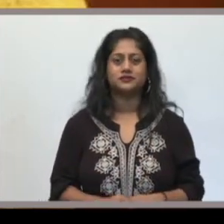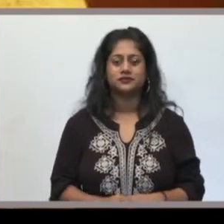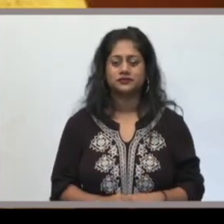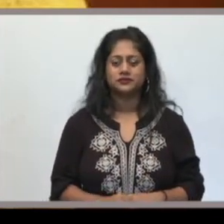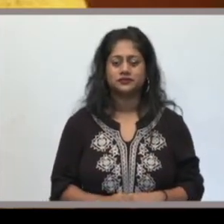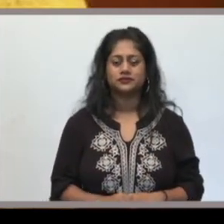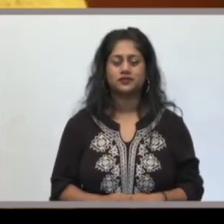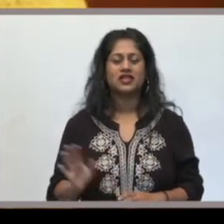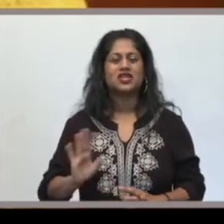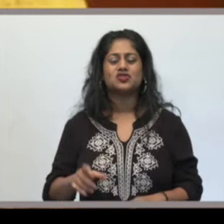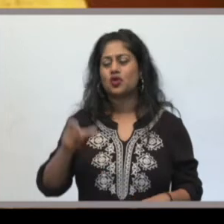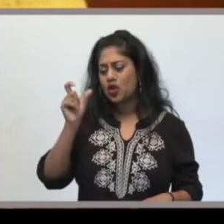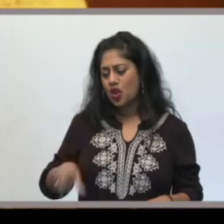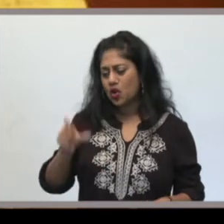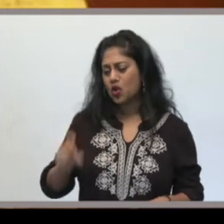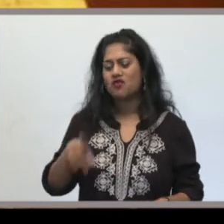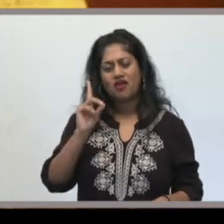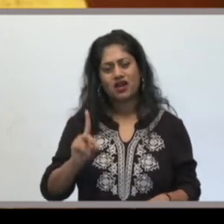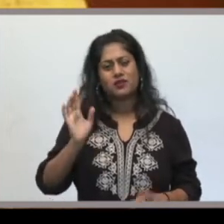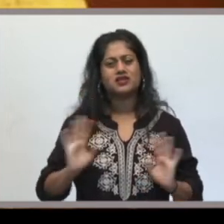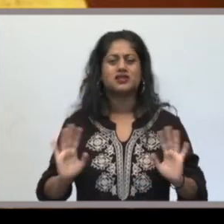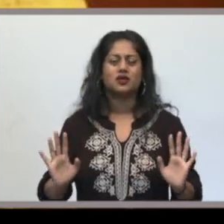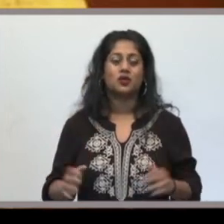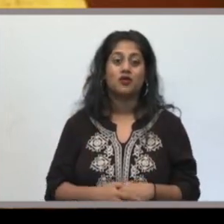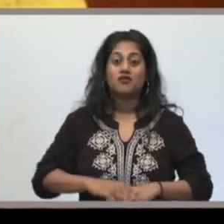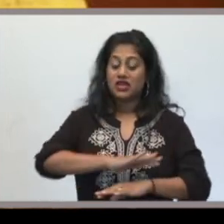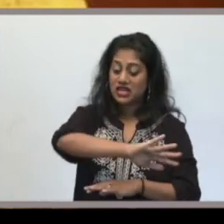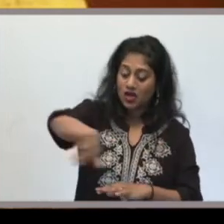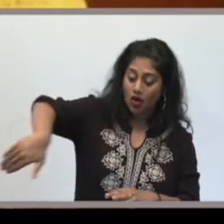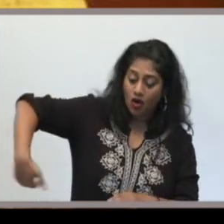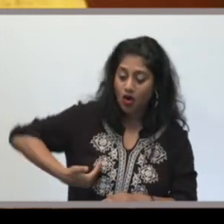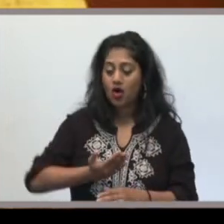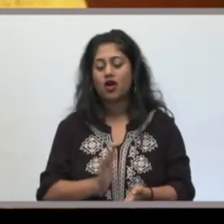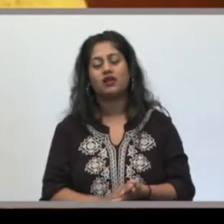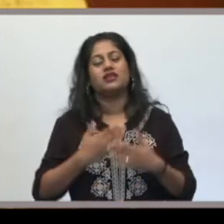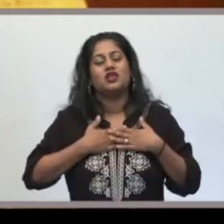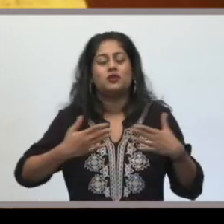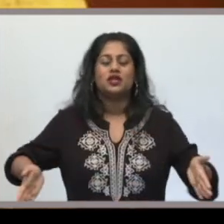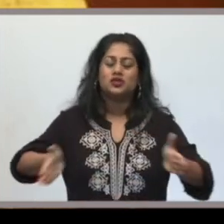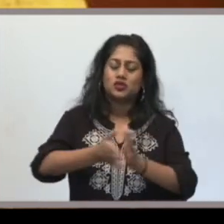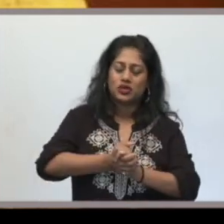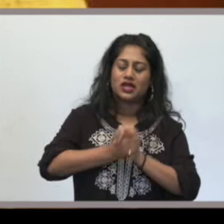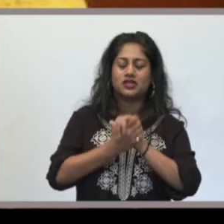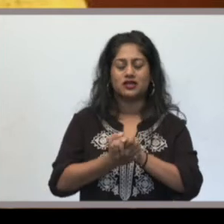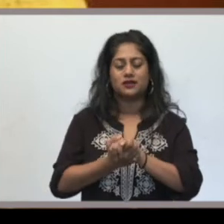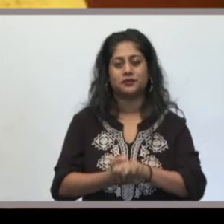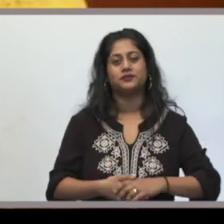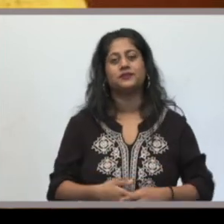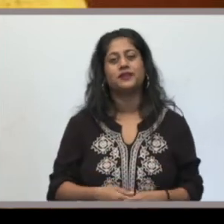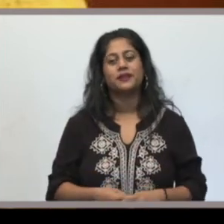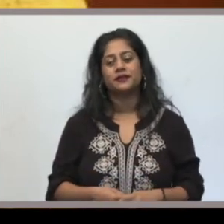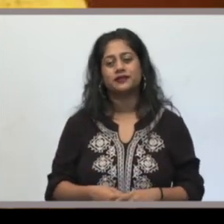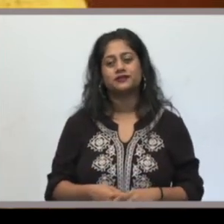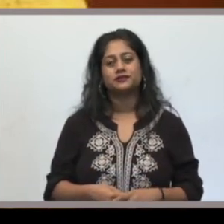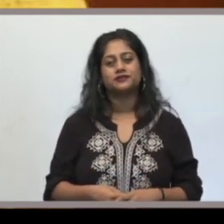a lone ranger Christian. We need each other to make it. If you don't have any family, I want to tell you today,